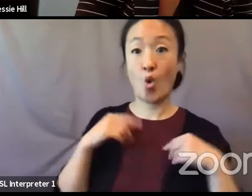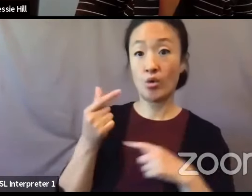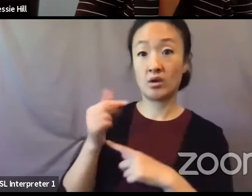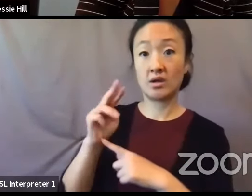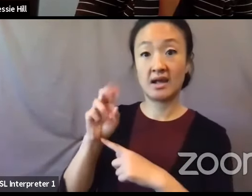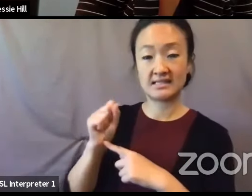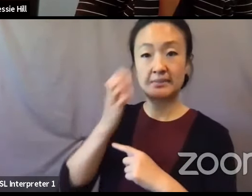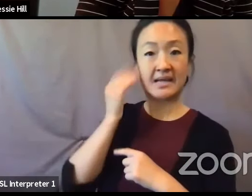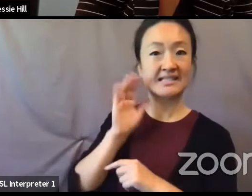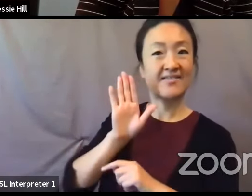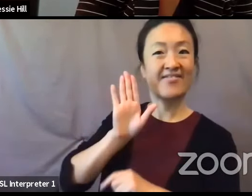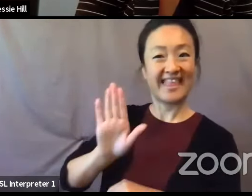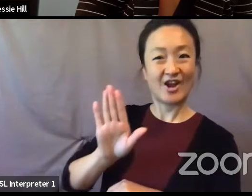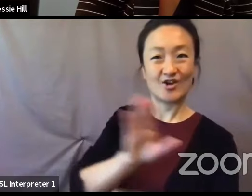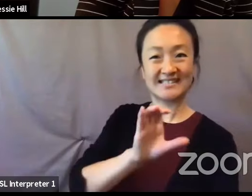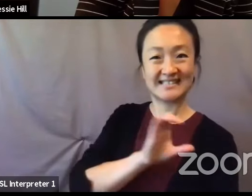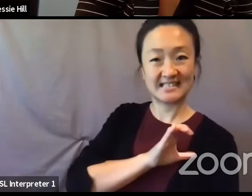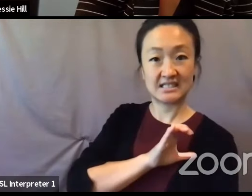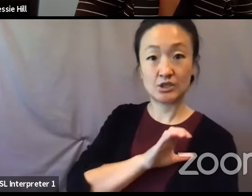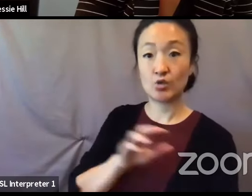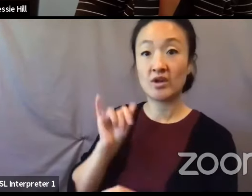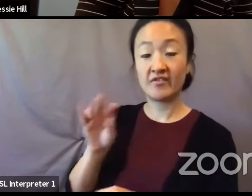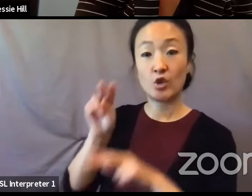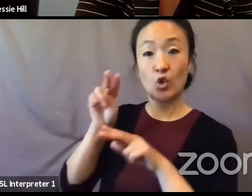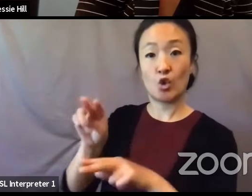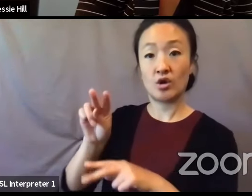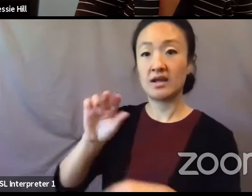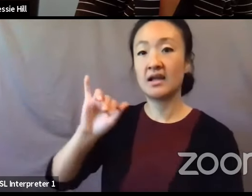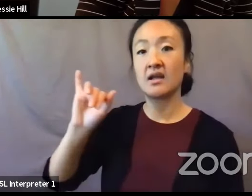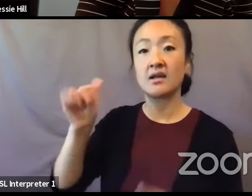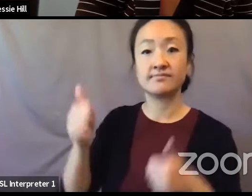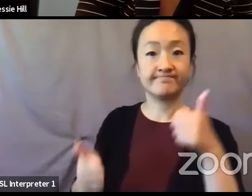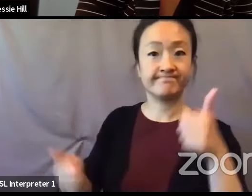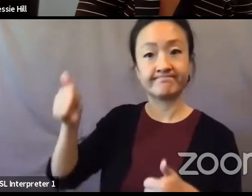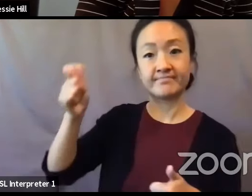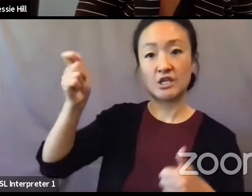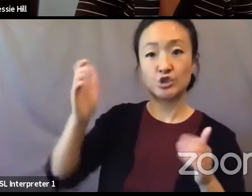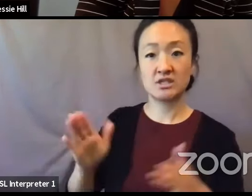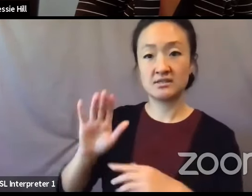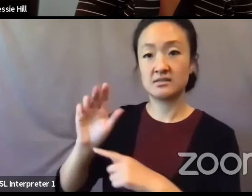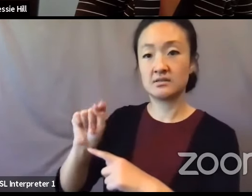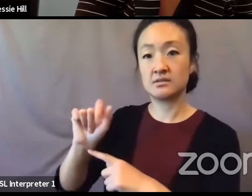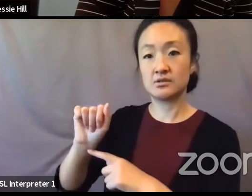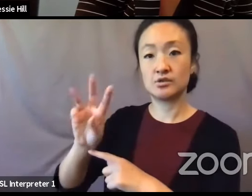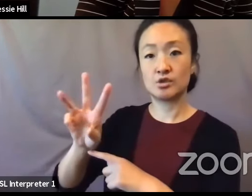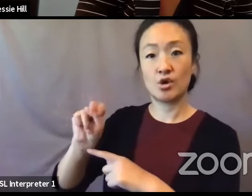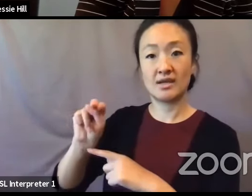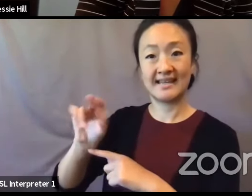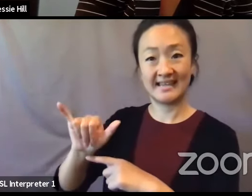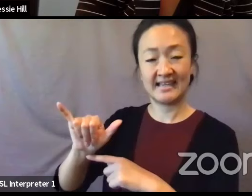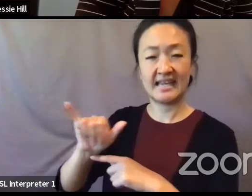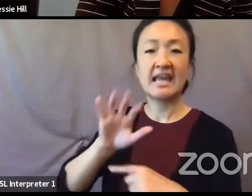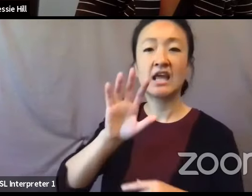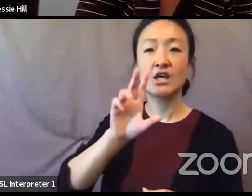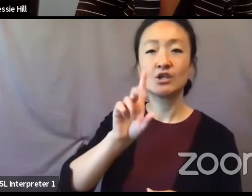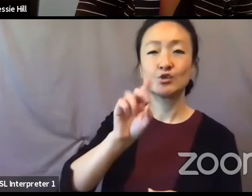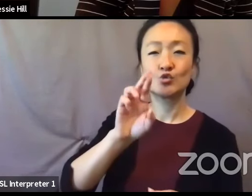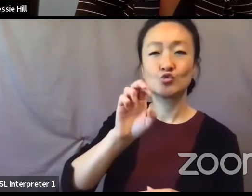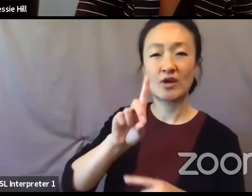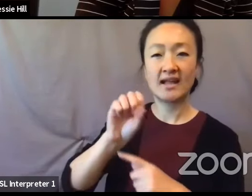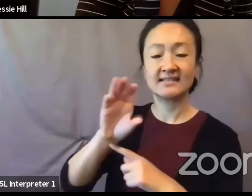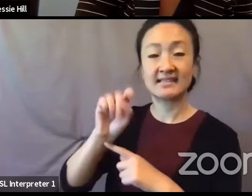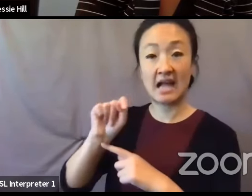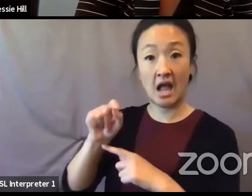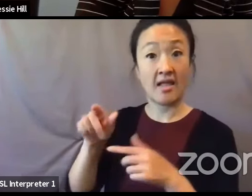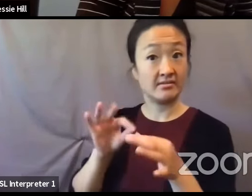looks at Justice Taney's infamous decision in Dred Scott, one of the arguments Justice Taney makes for saying that Blacks could